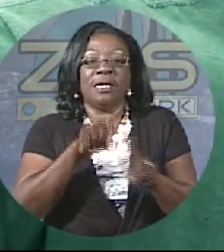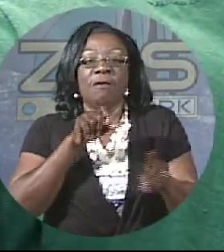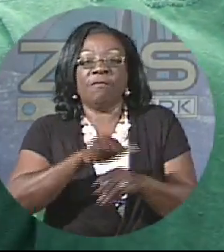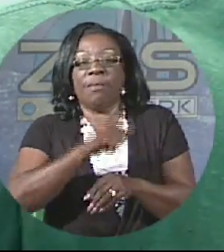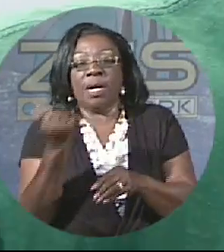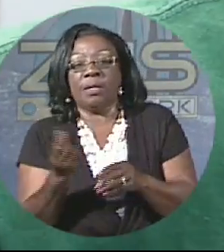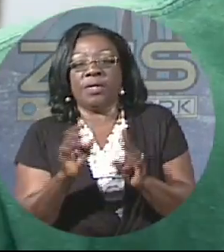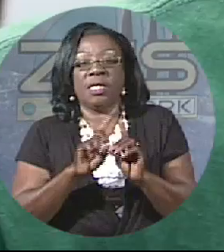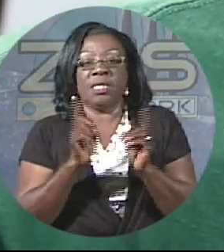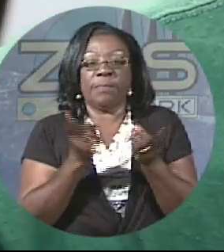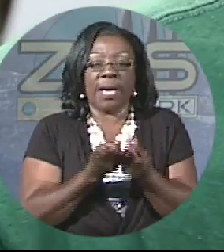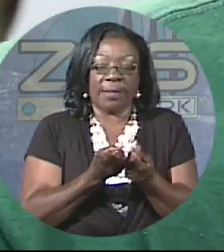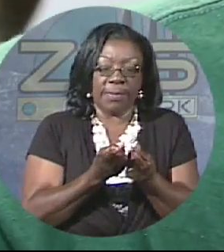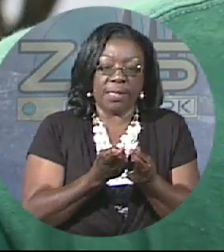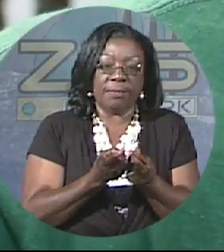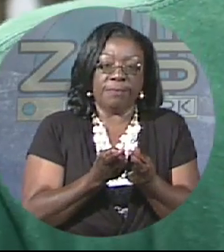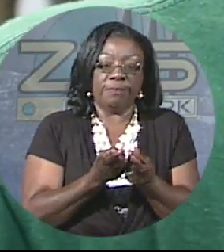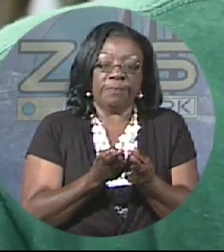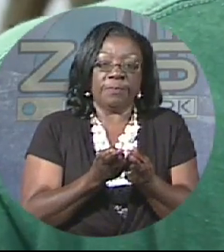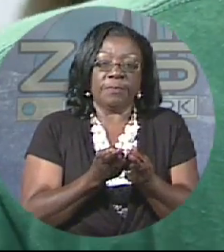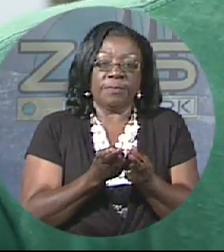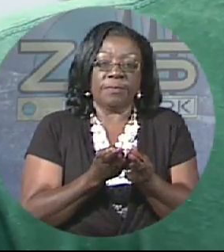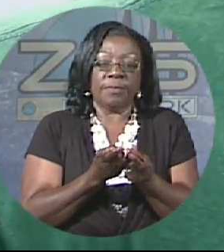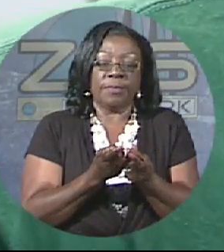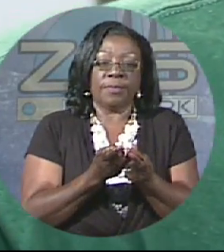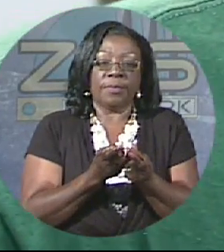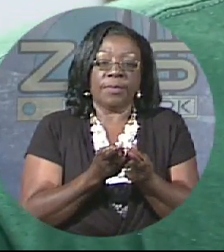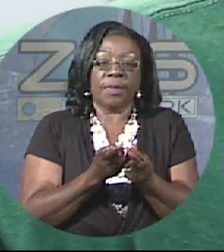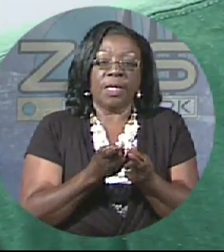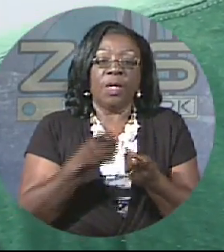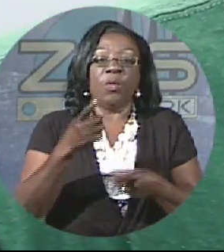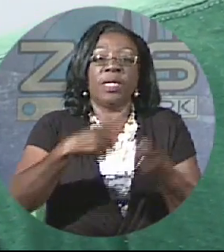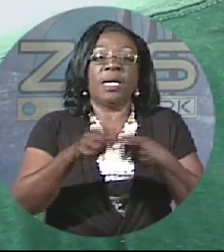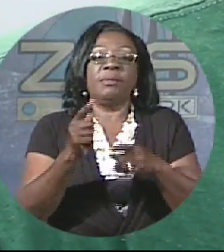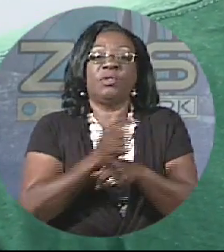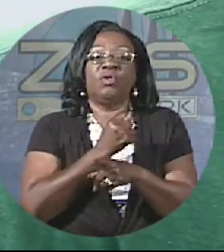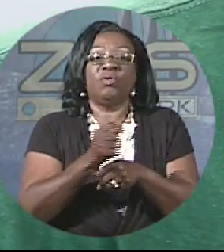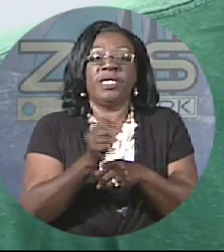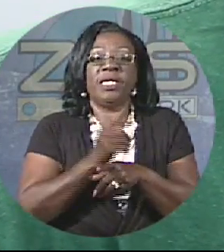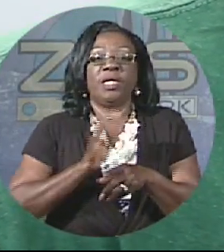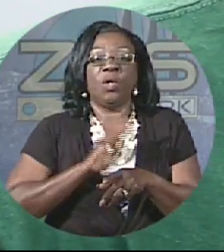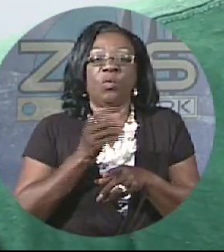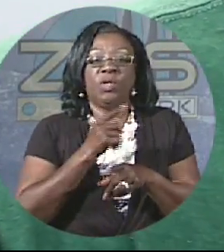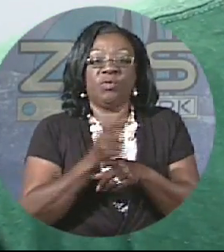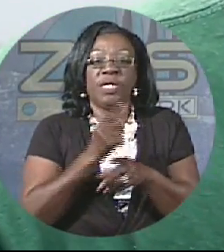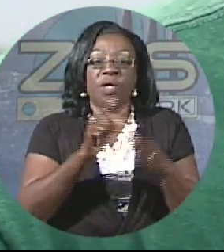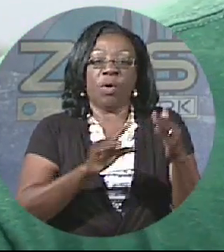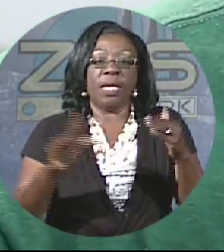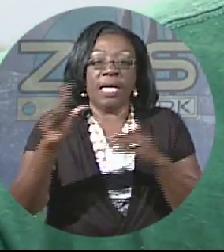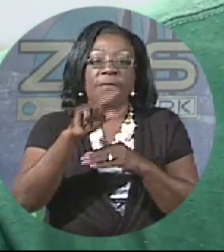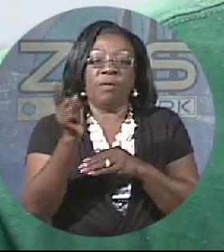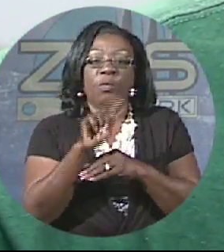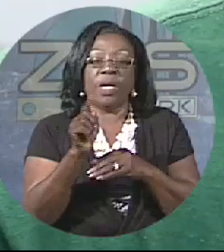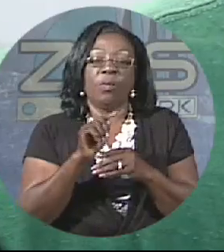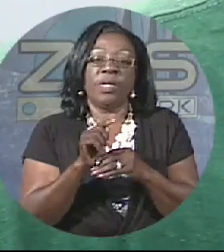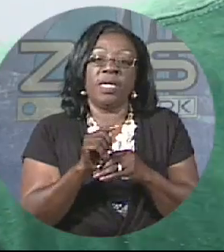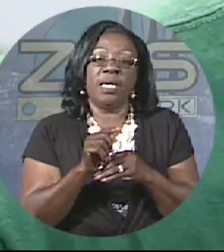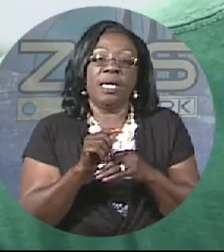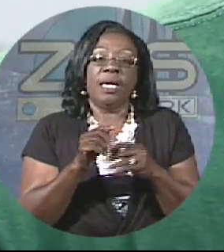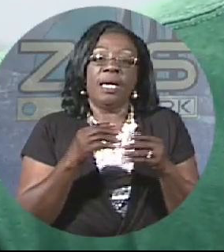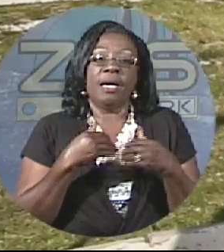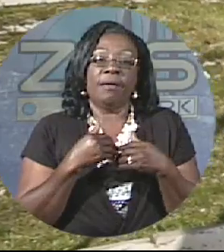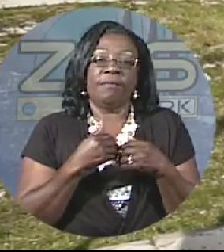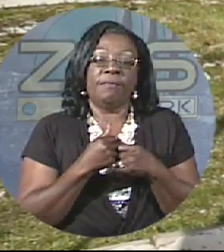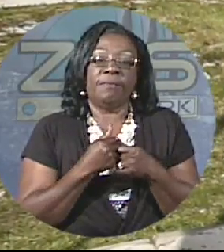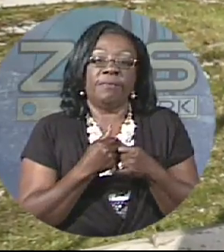kind of resources from any other department. When it comes to training-wise, we train on a level where we basically the amphibious